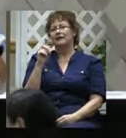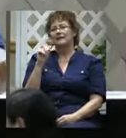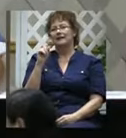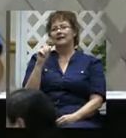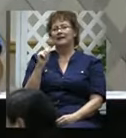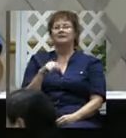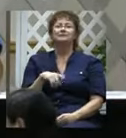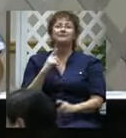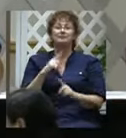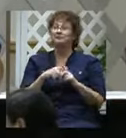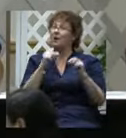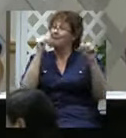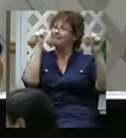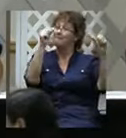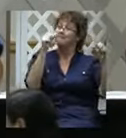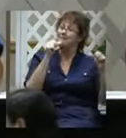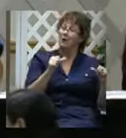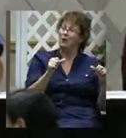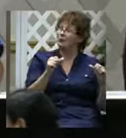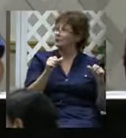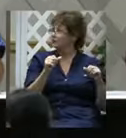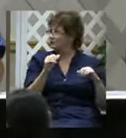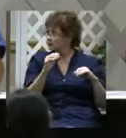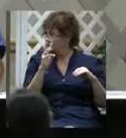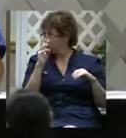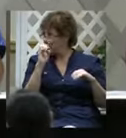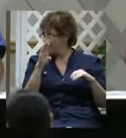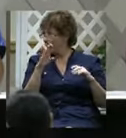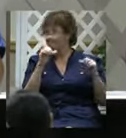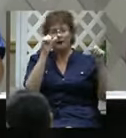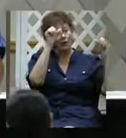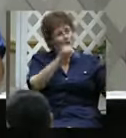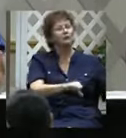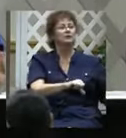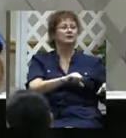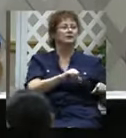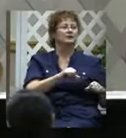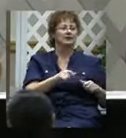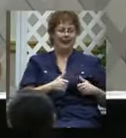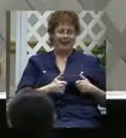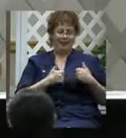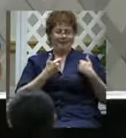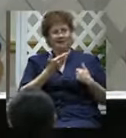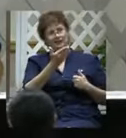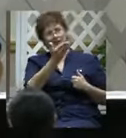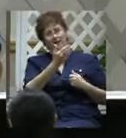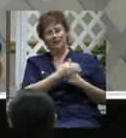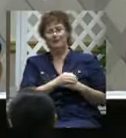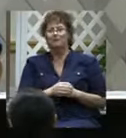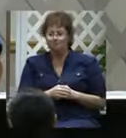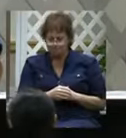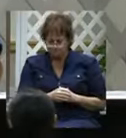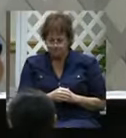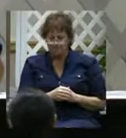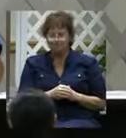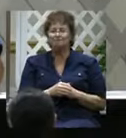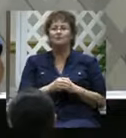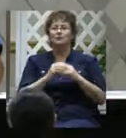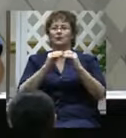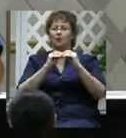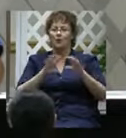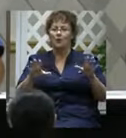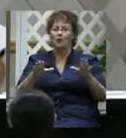online. Once you have a landing site on the website, make sure that translation lives online as well. I mean, again, you want to make it go out as